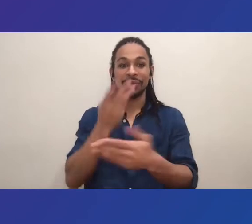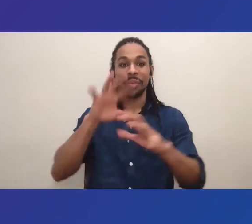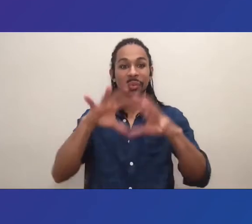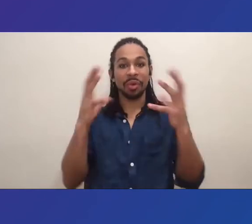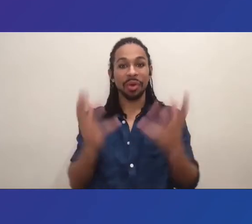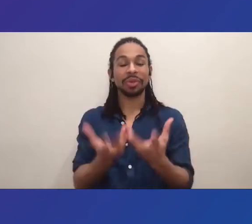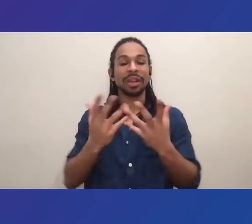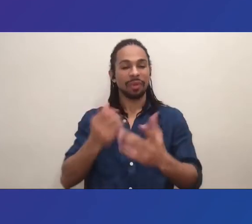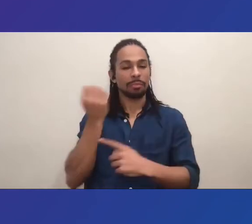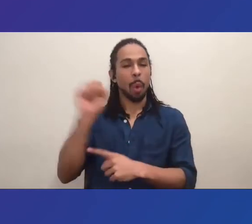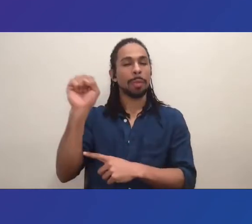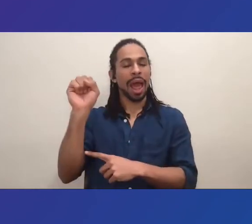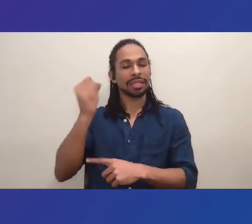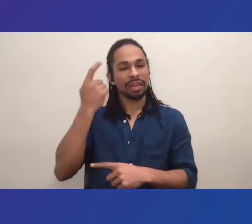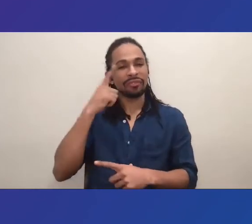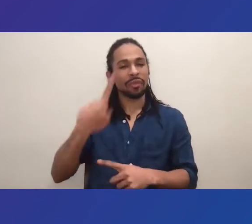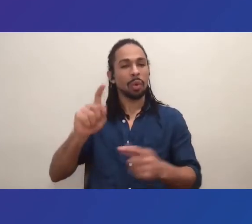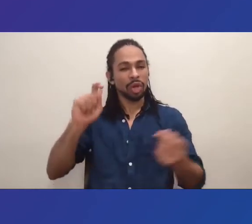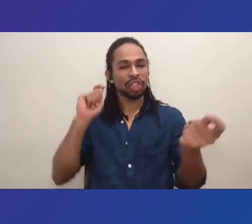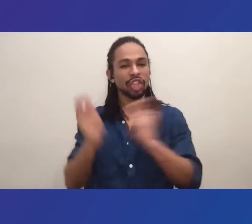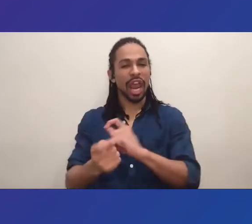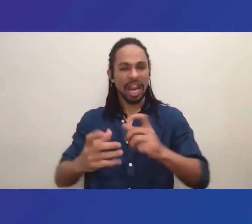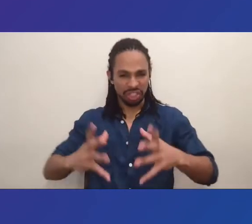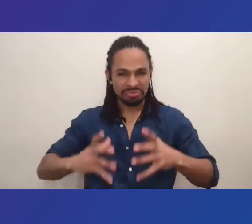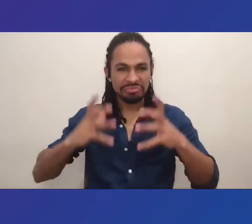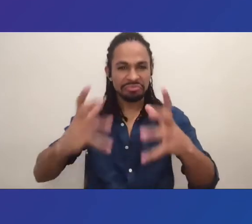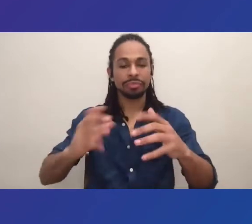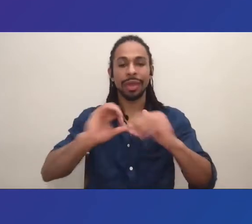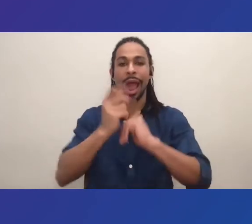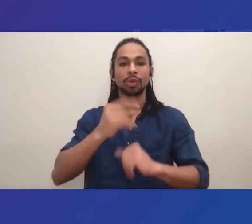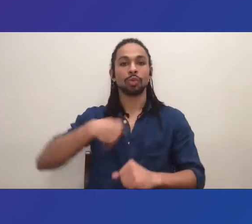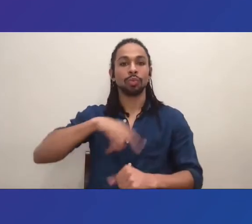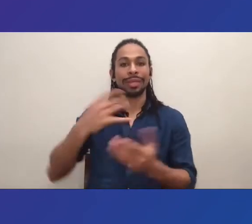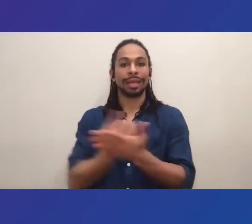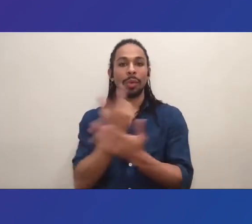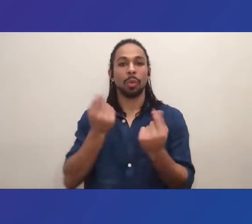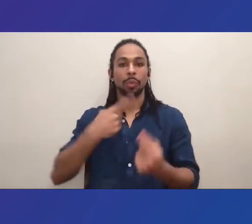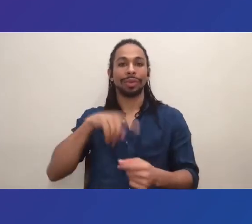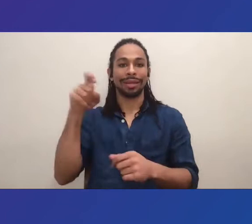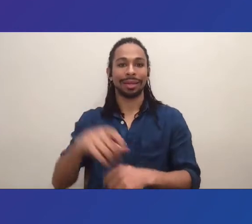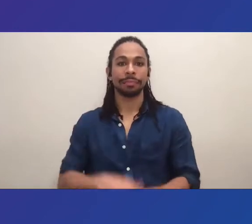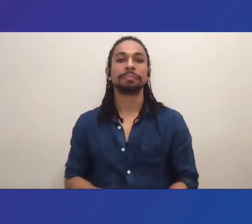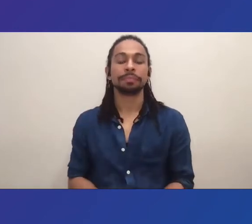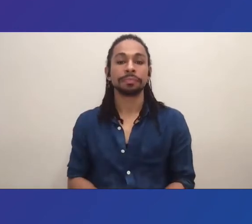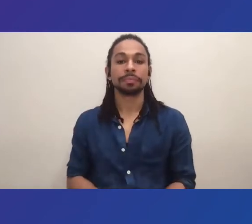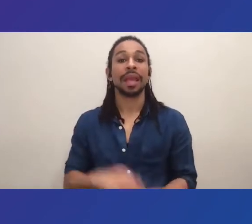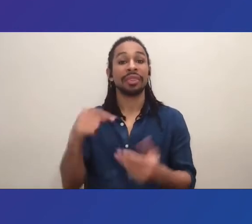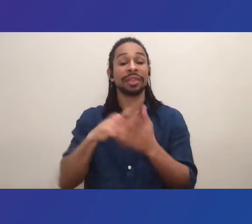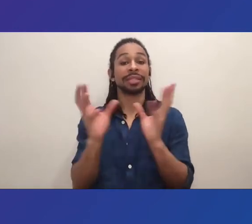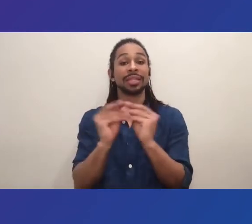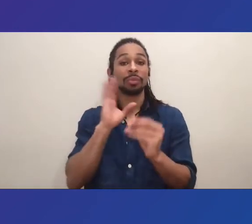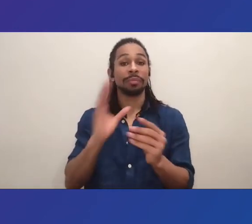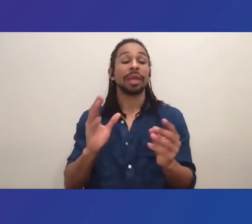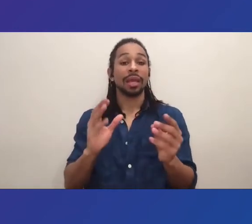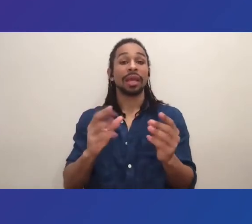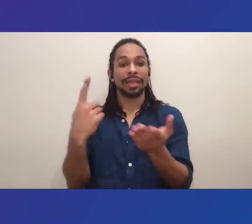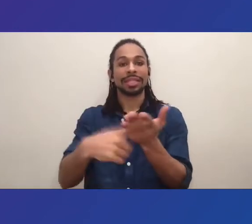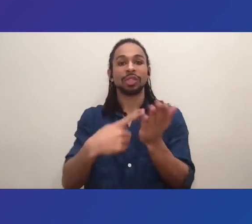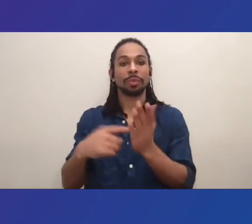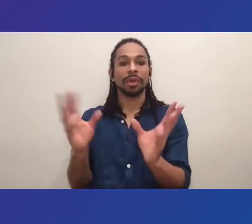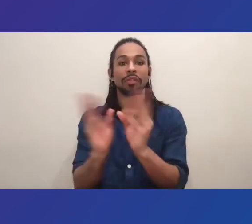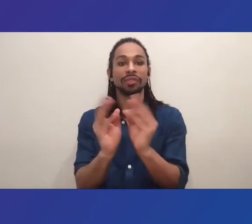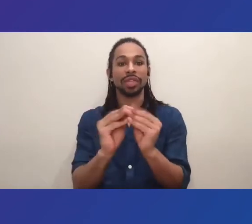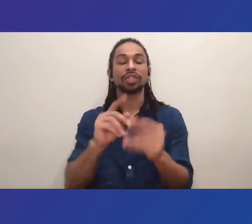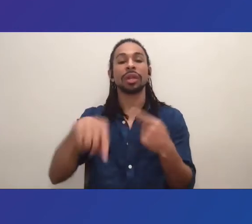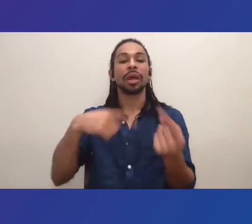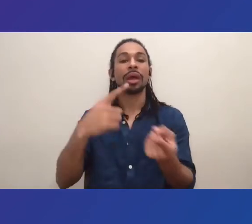for change. How do we get what we need? This session will be a conversation on building solidarity and community